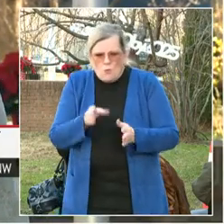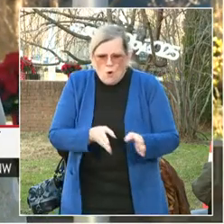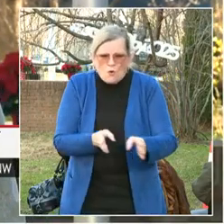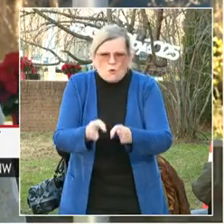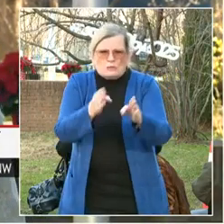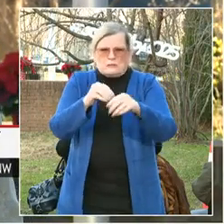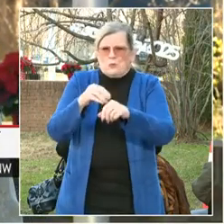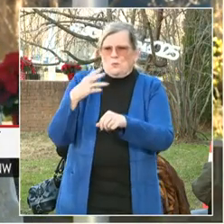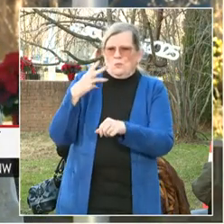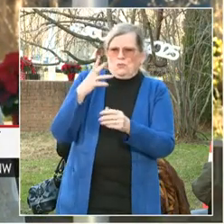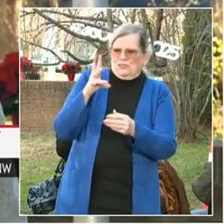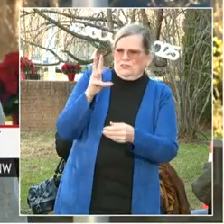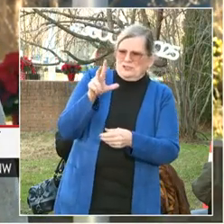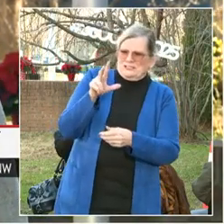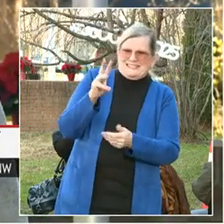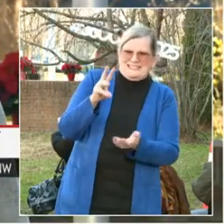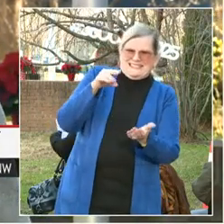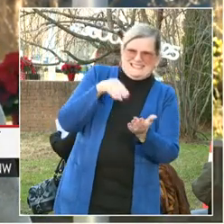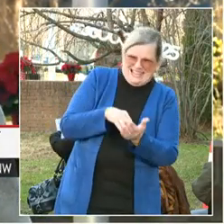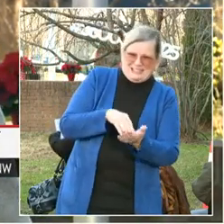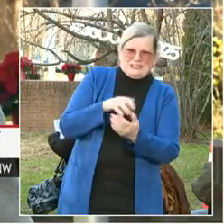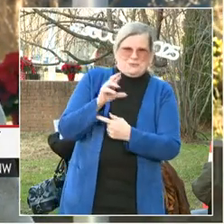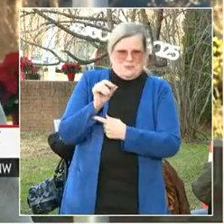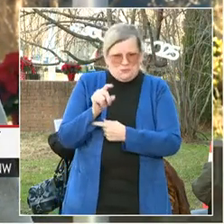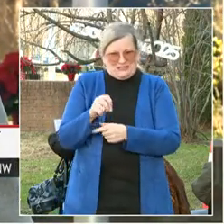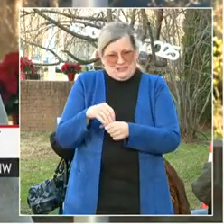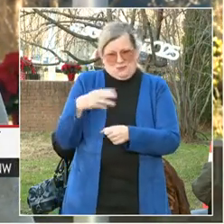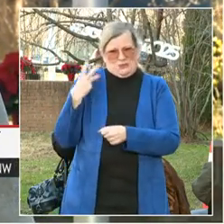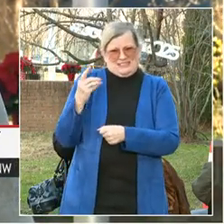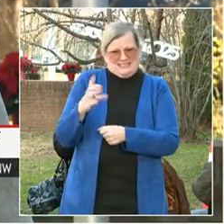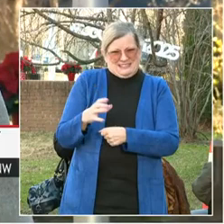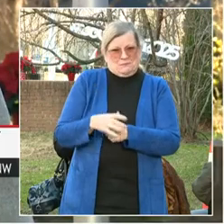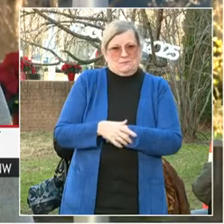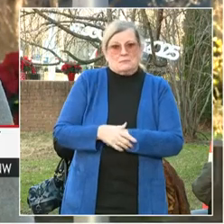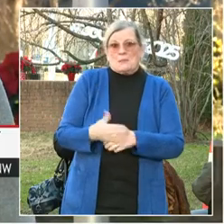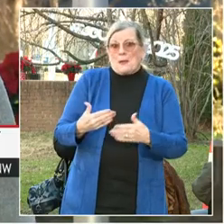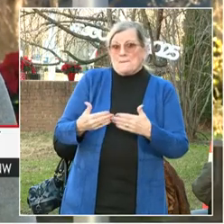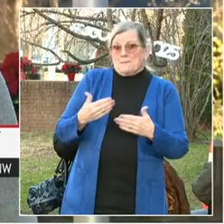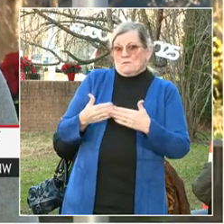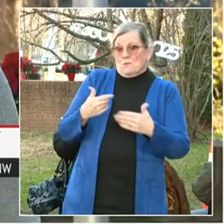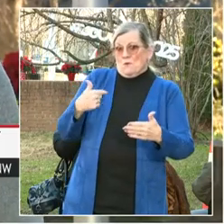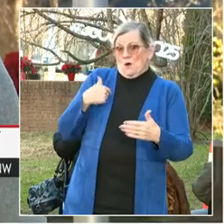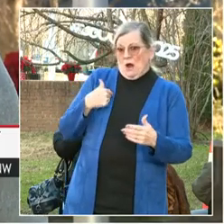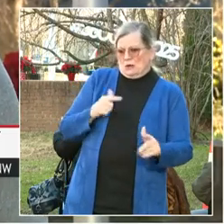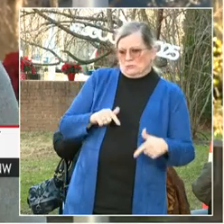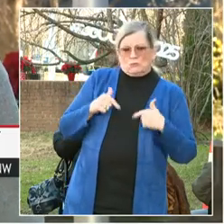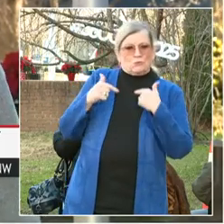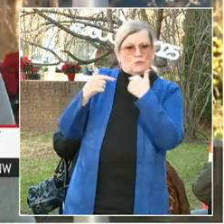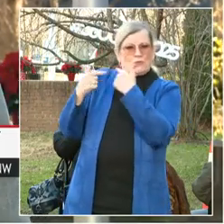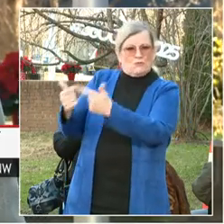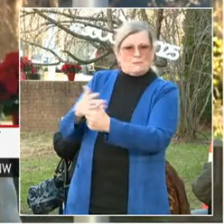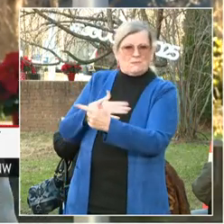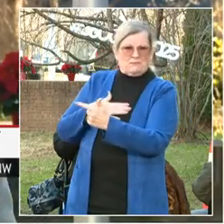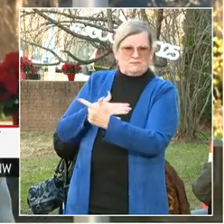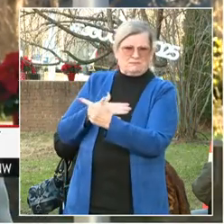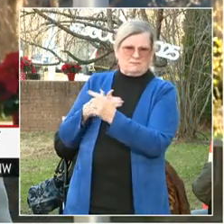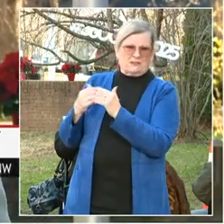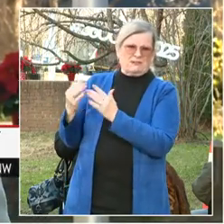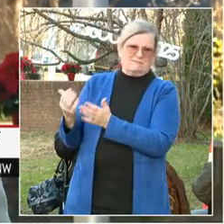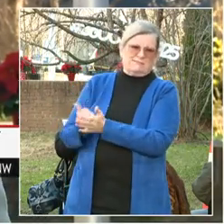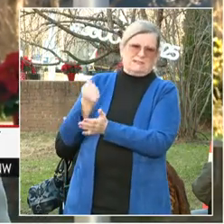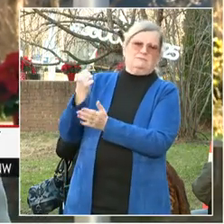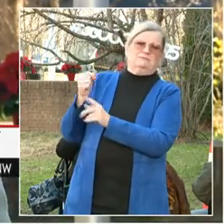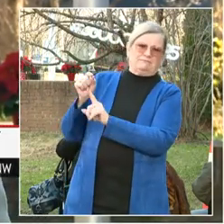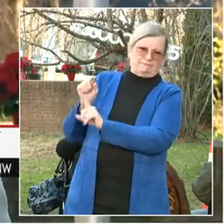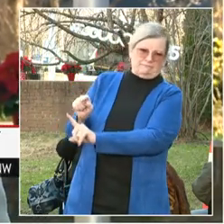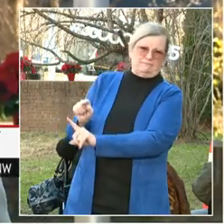I also, before I turn over the podium to my colleagues in DMPAD and